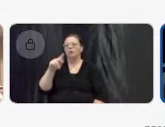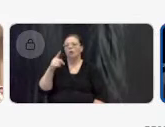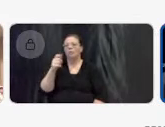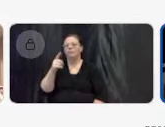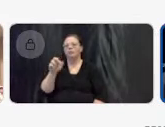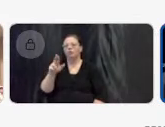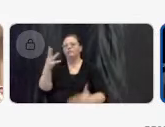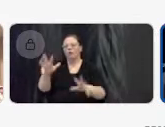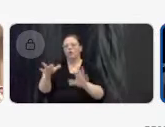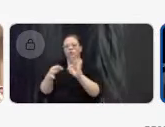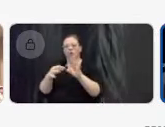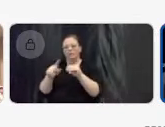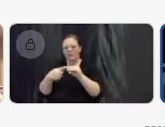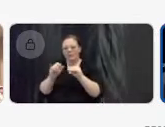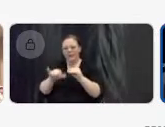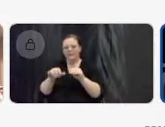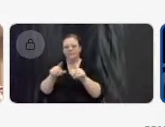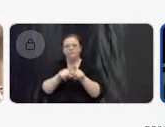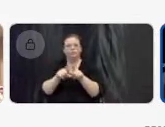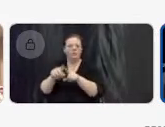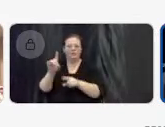as Don has.